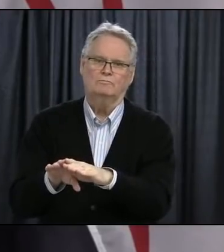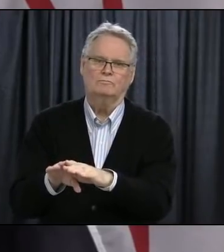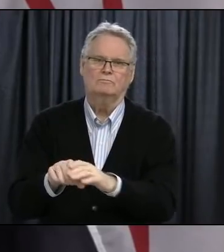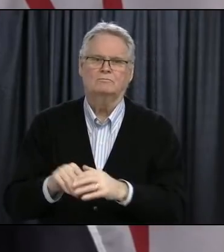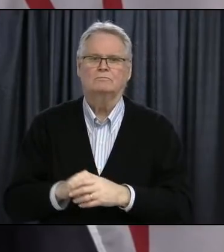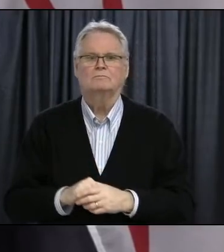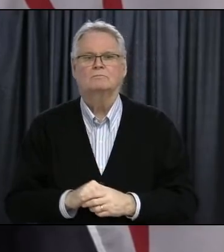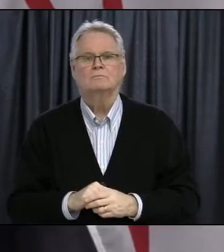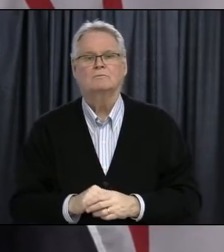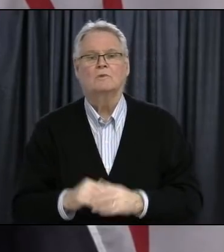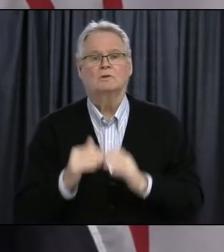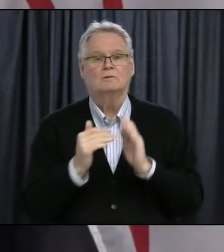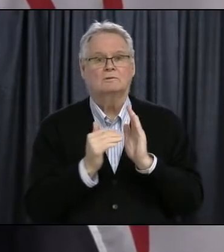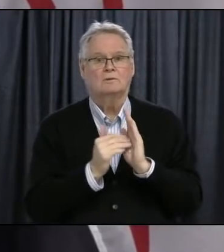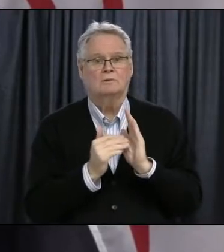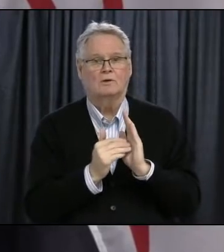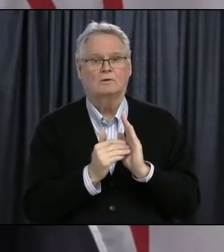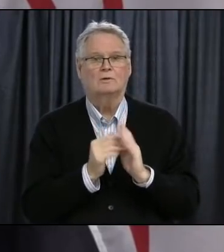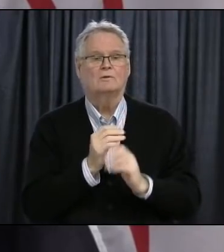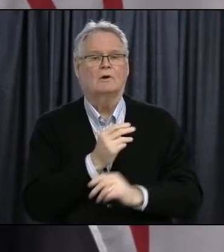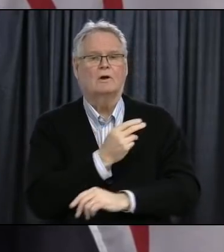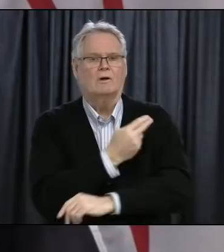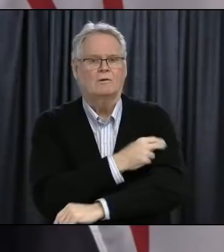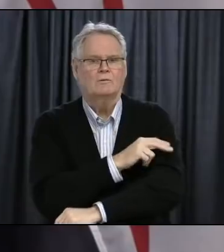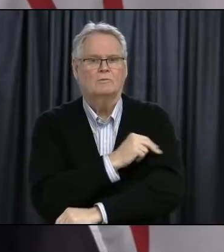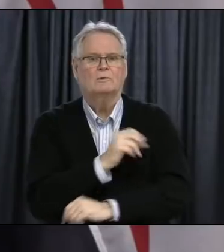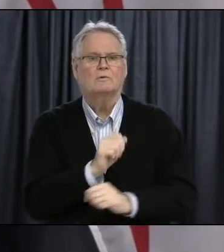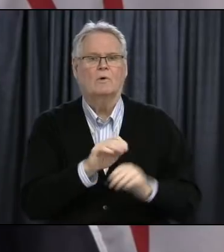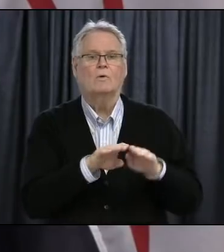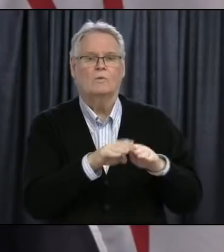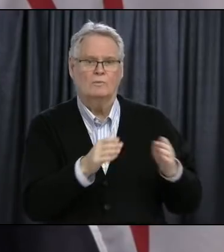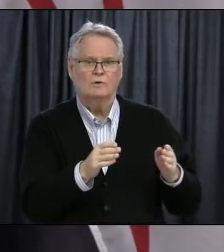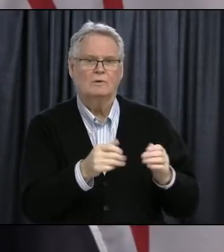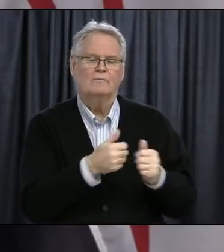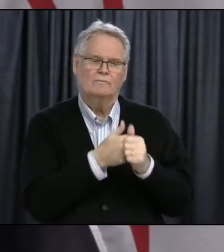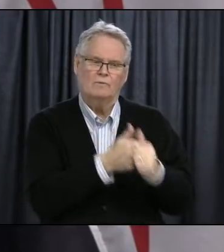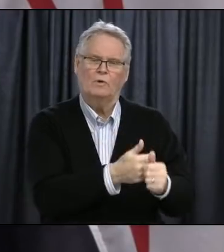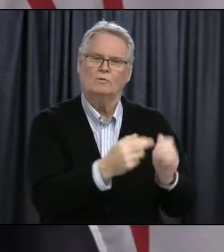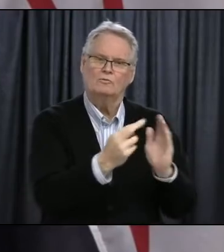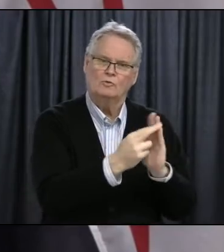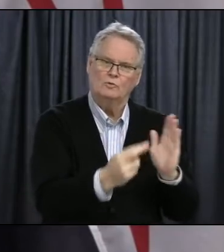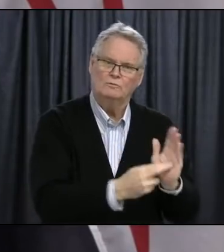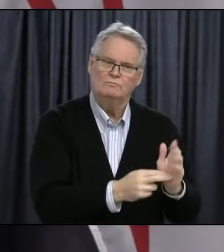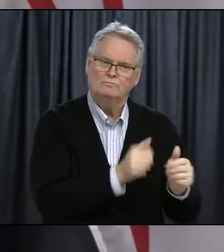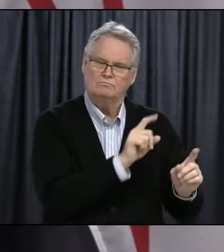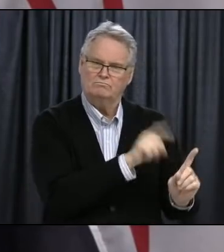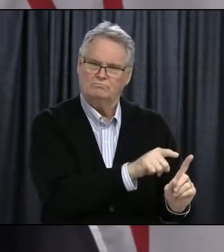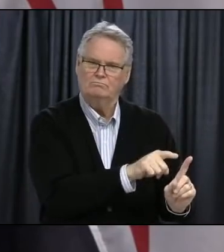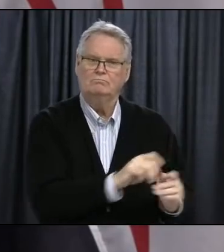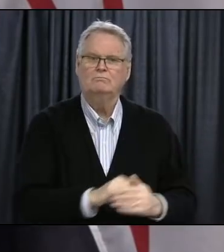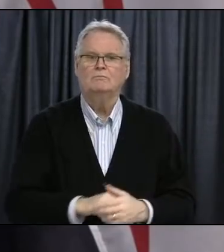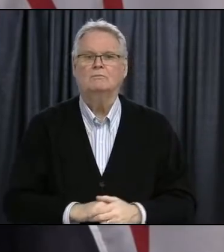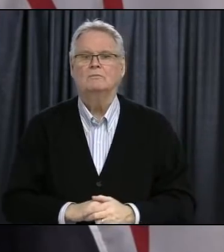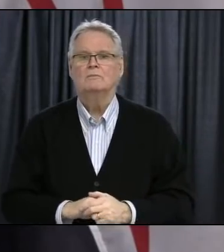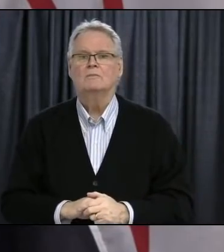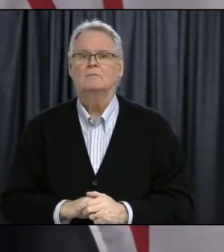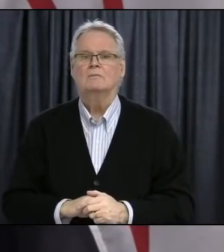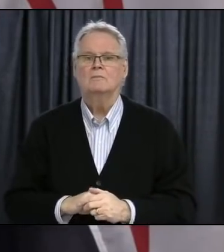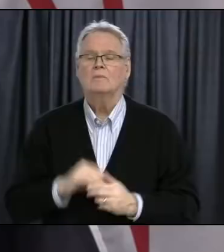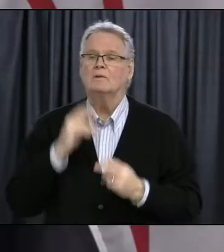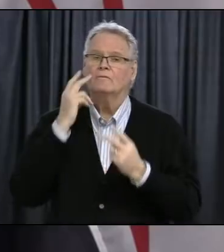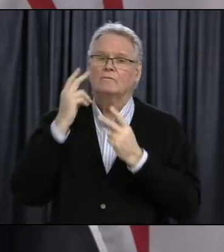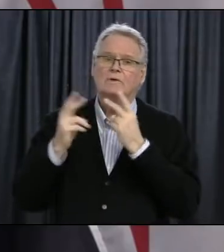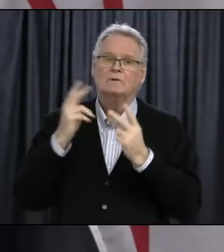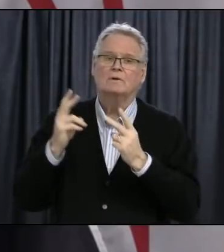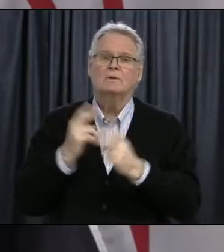in accordance with the guidelines. Visitor restrictions in healthcare facilities, long-term care homes, and personal care homes remain